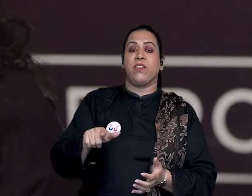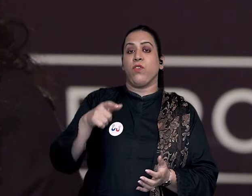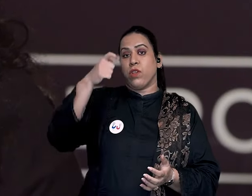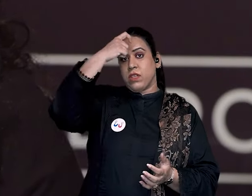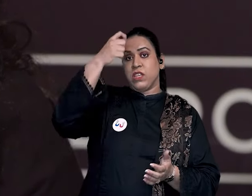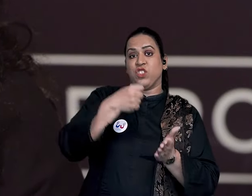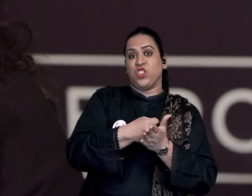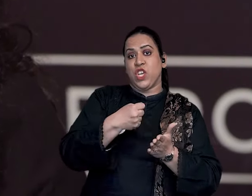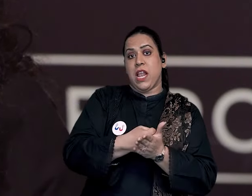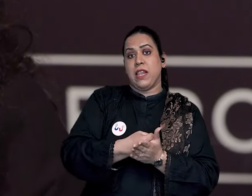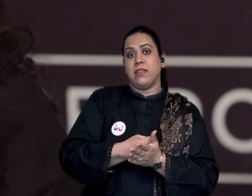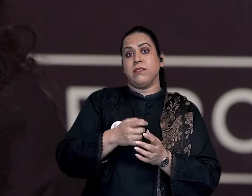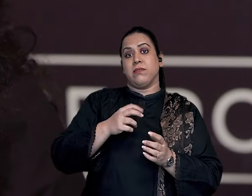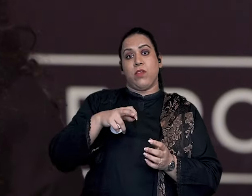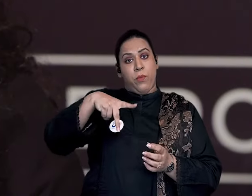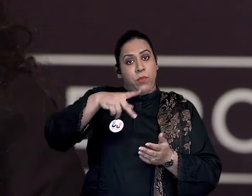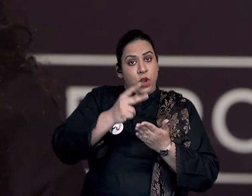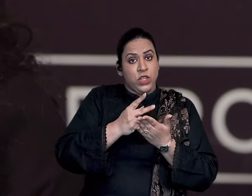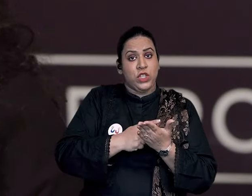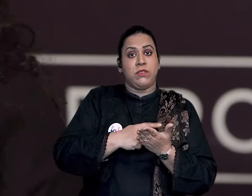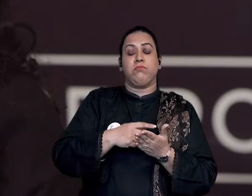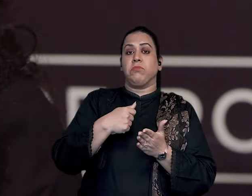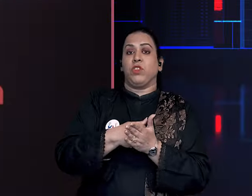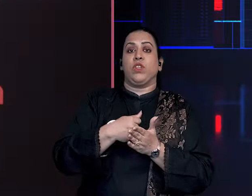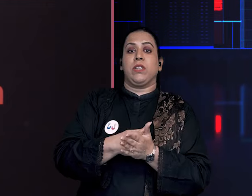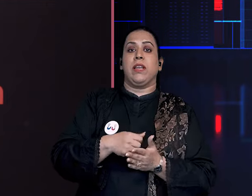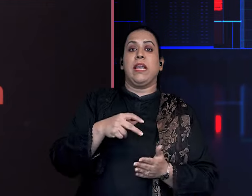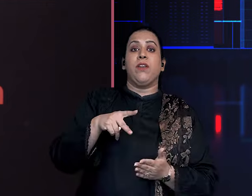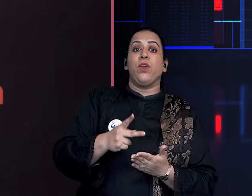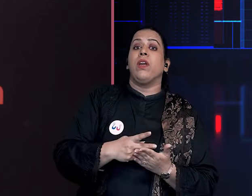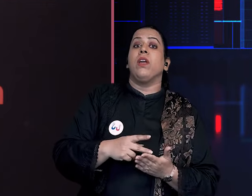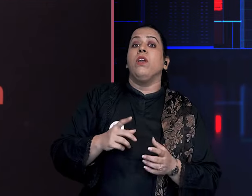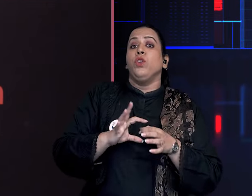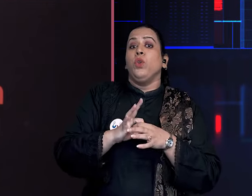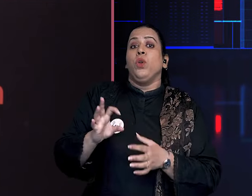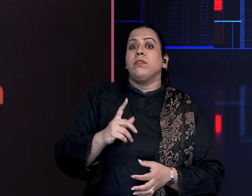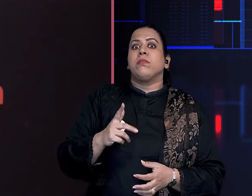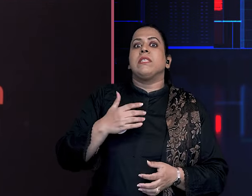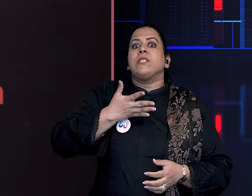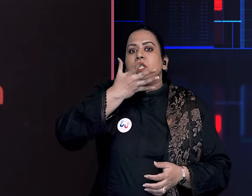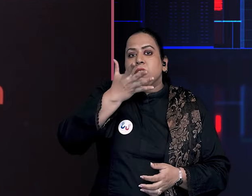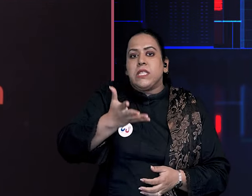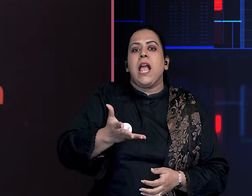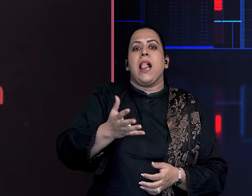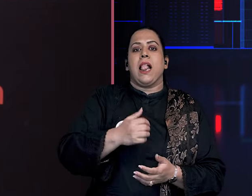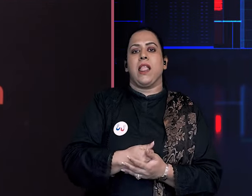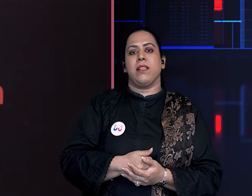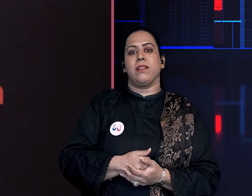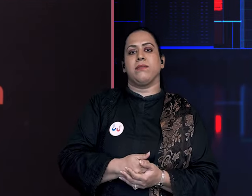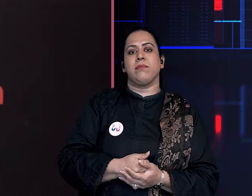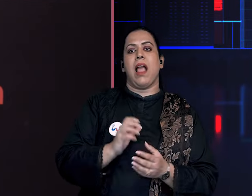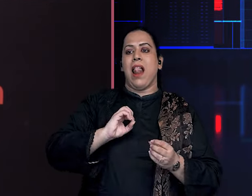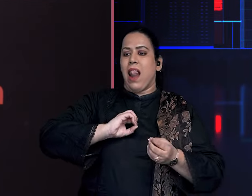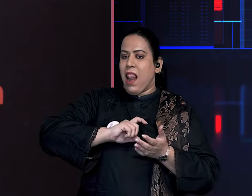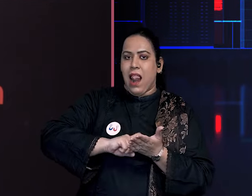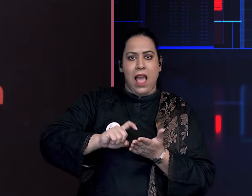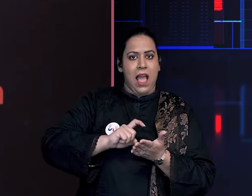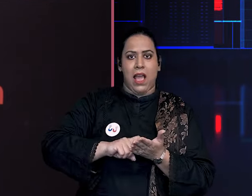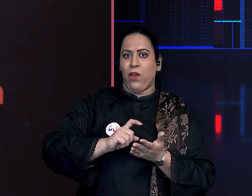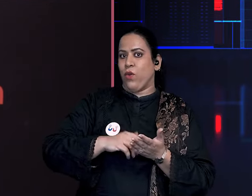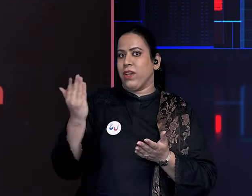format of what they have done throughout what their experience is. whether it's with scale, whether it's